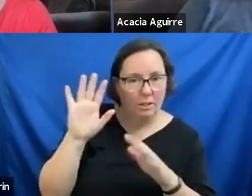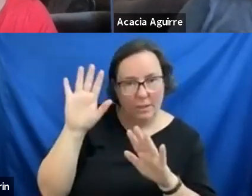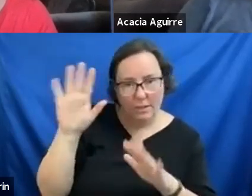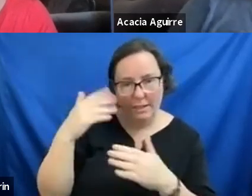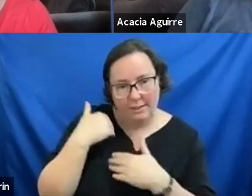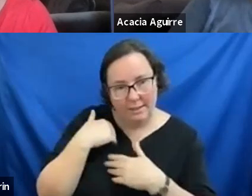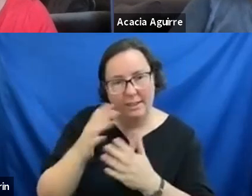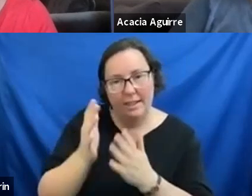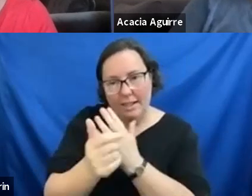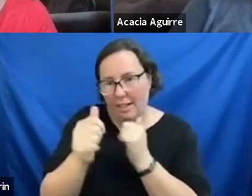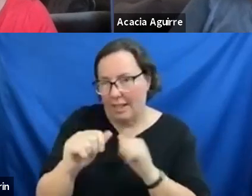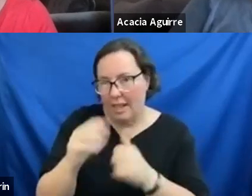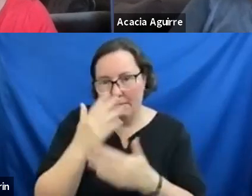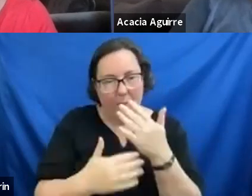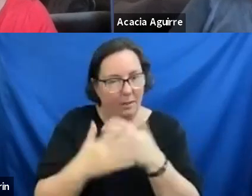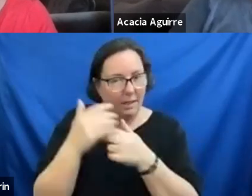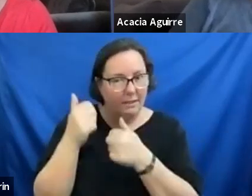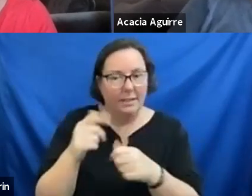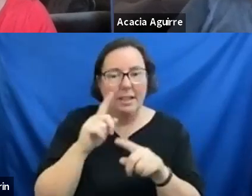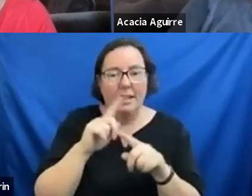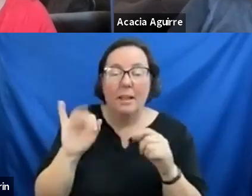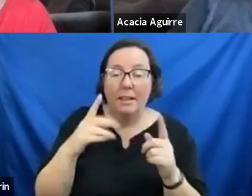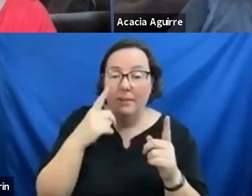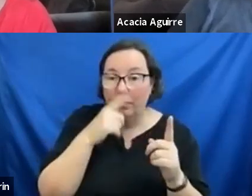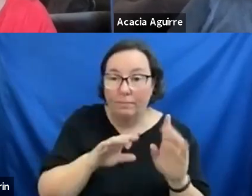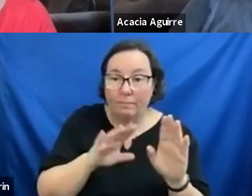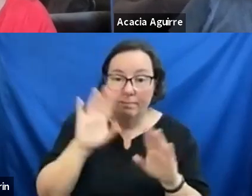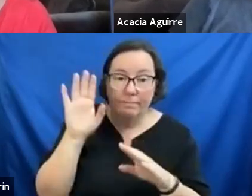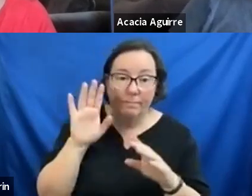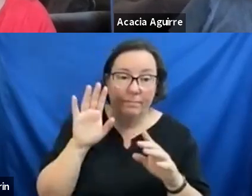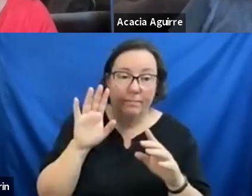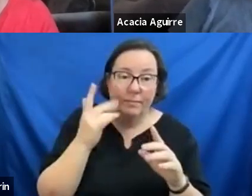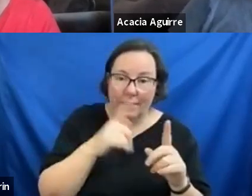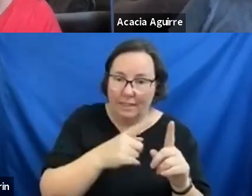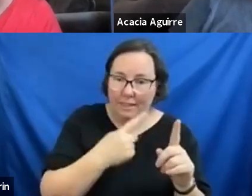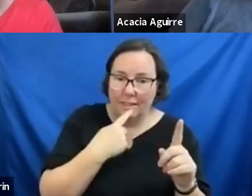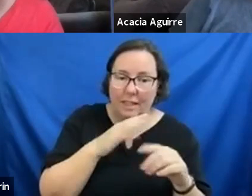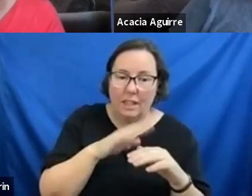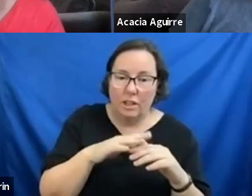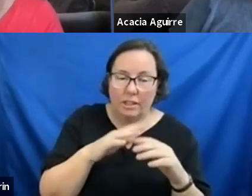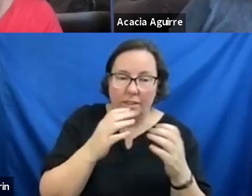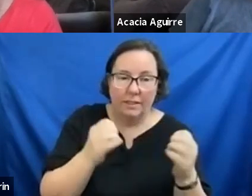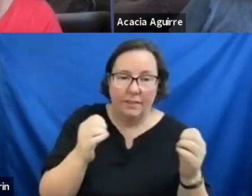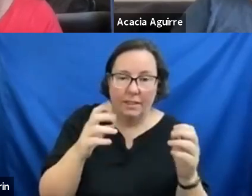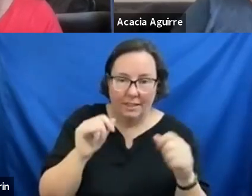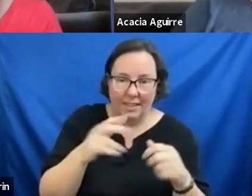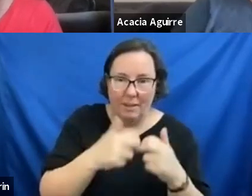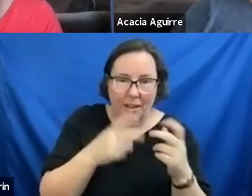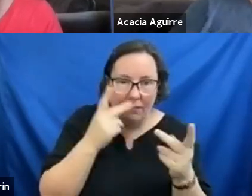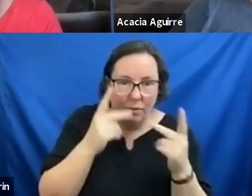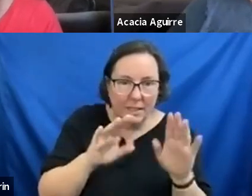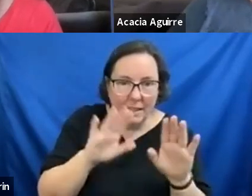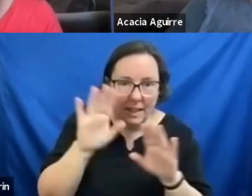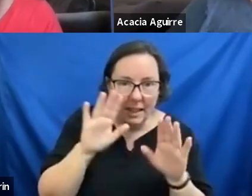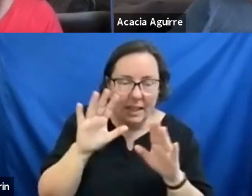Contenpasis's capable hands. If someone can just, as he has indicated on his device, it can be difficult to see the